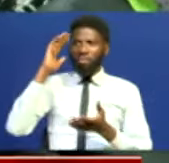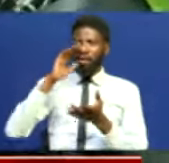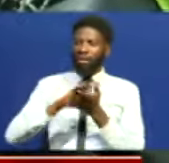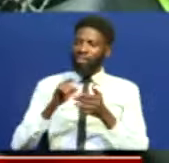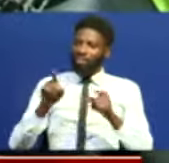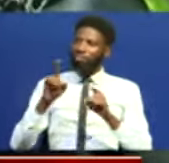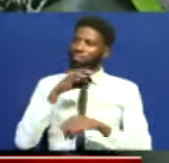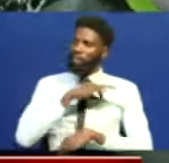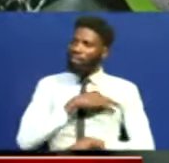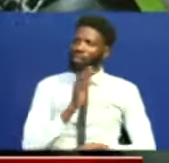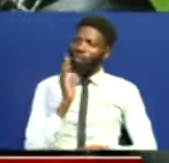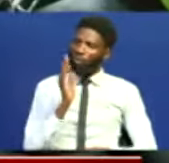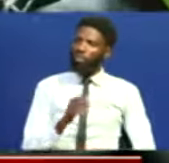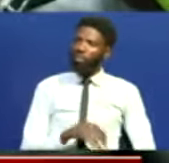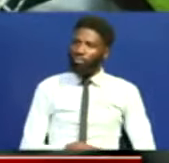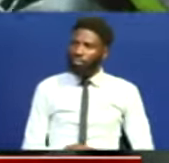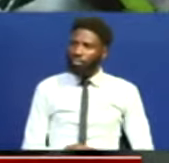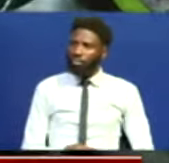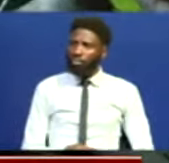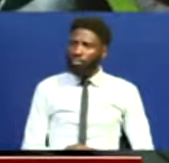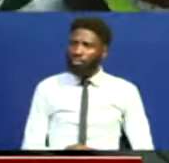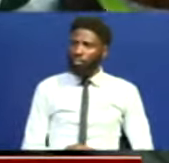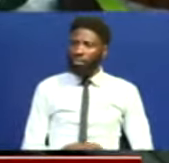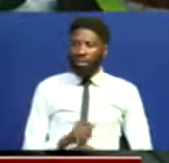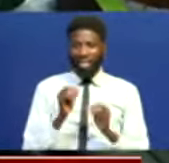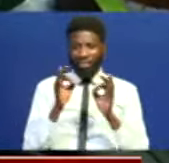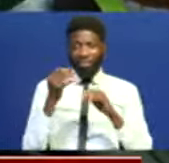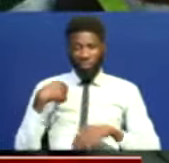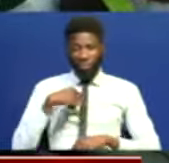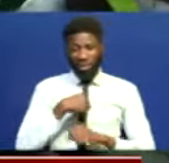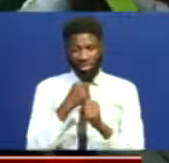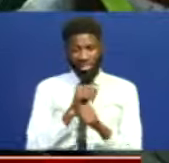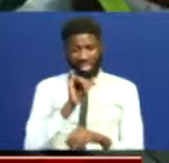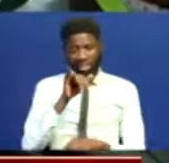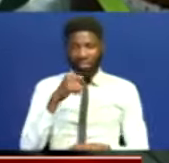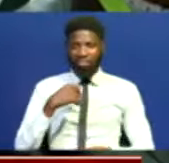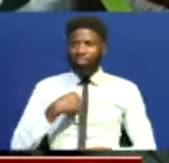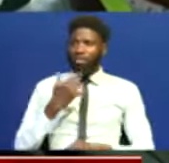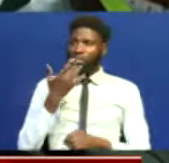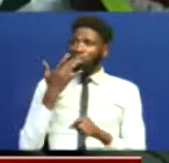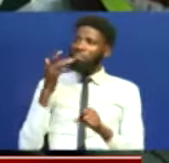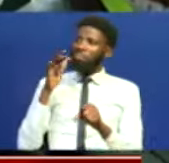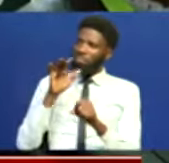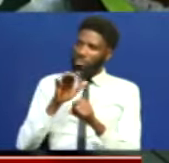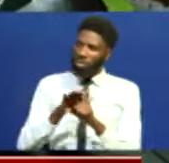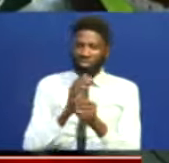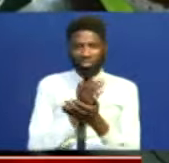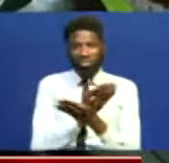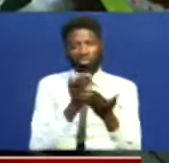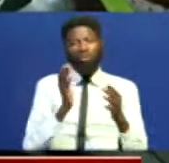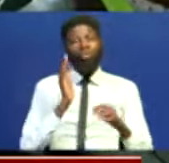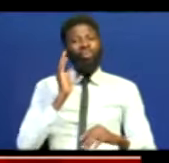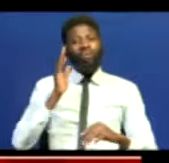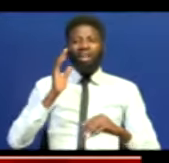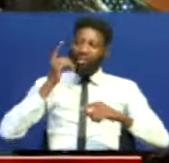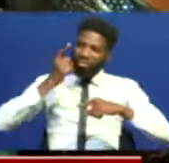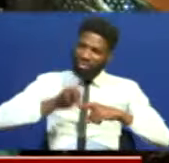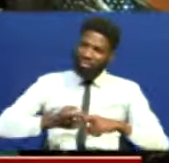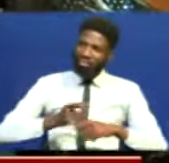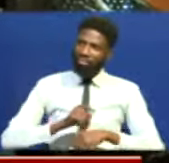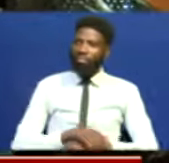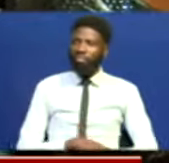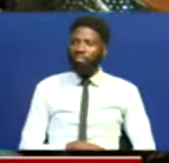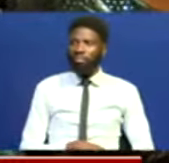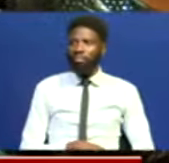them. Because if we do that, I want to assure you that it will go down. We do